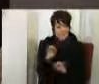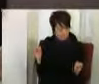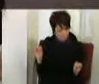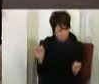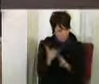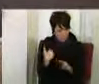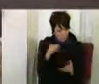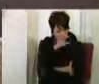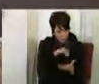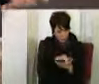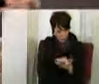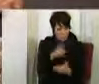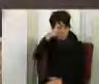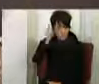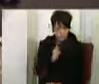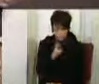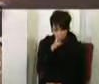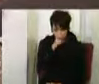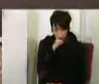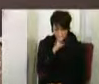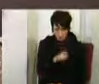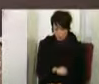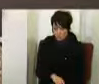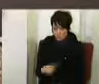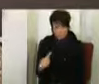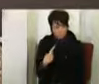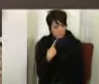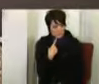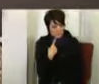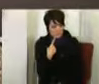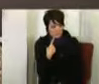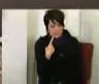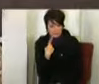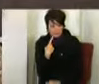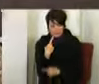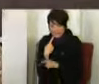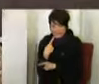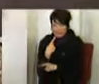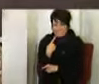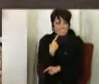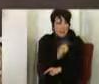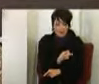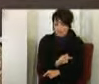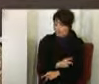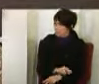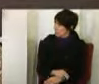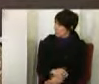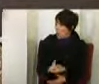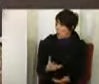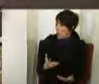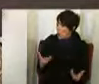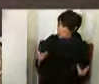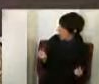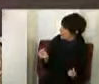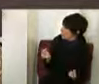Mary has to divulge something in her life that I'm sure Joseph looked on and went,